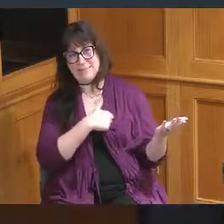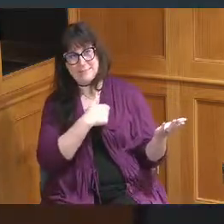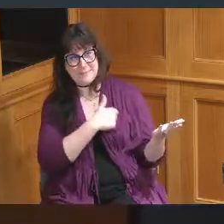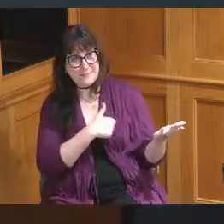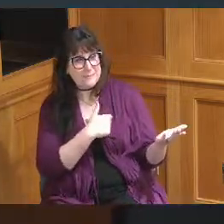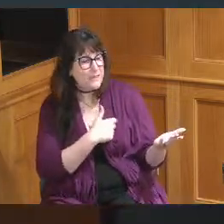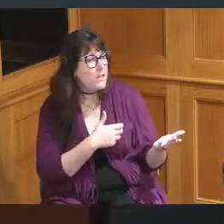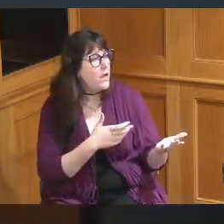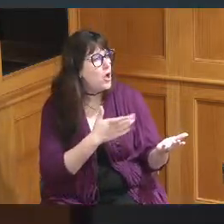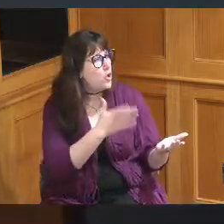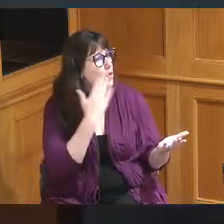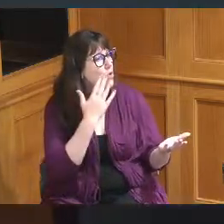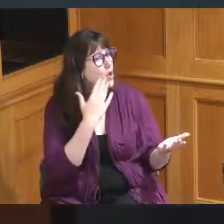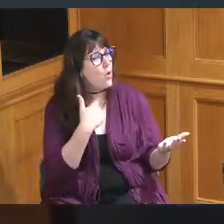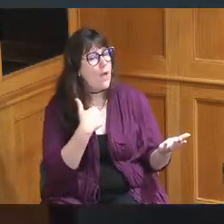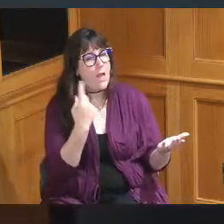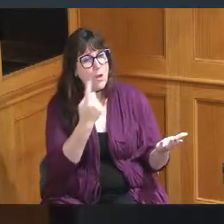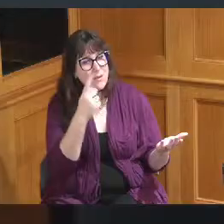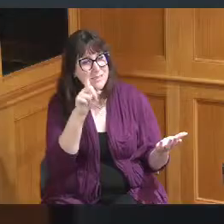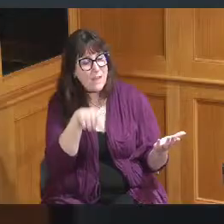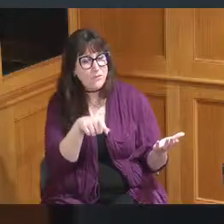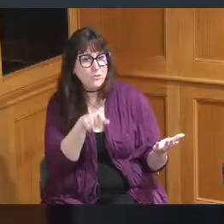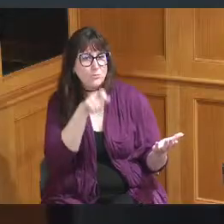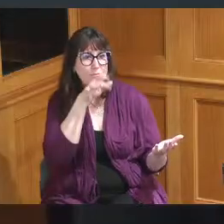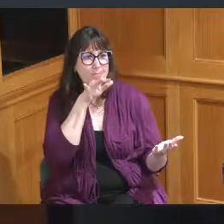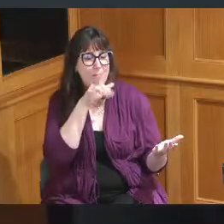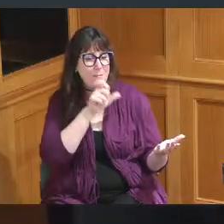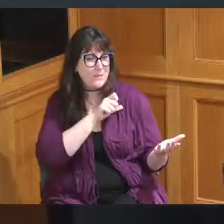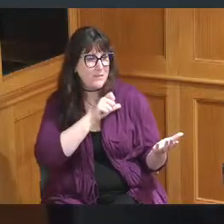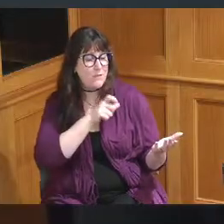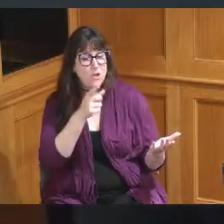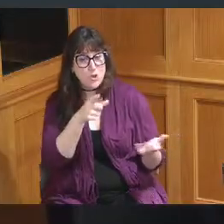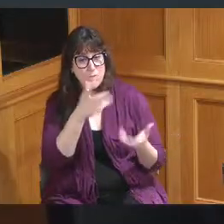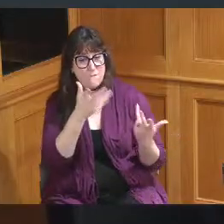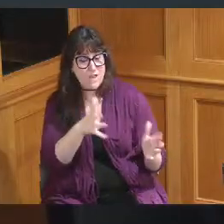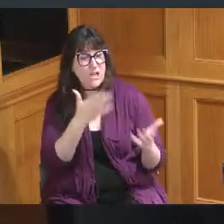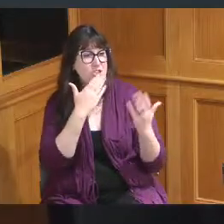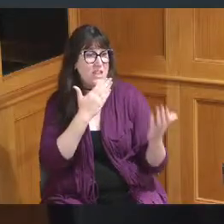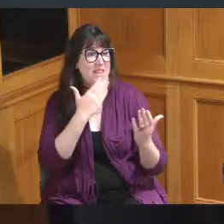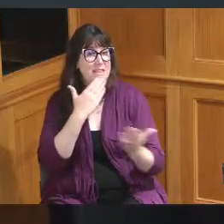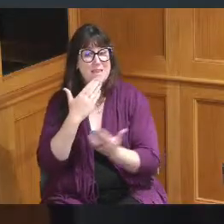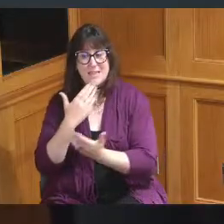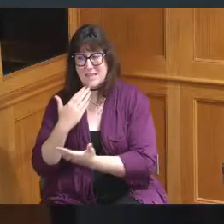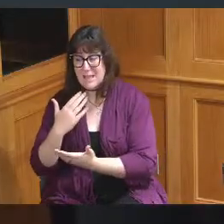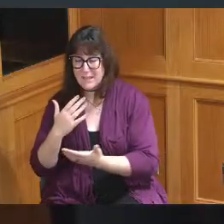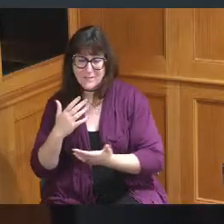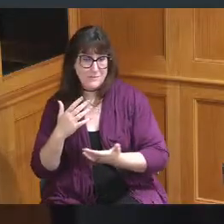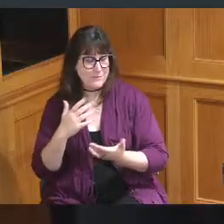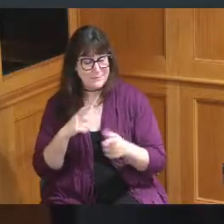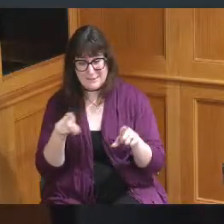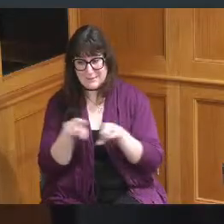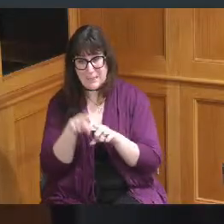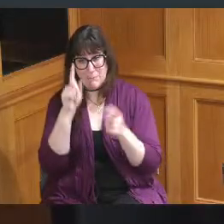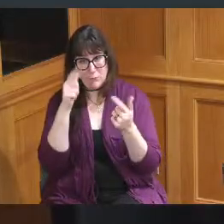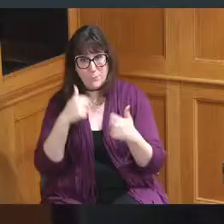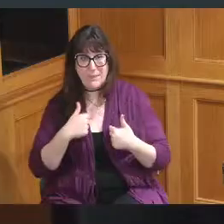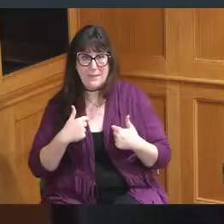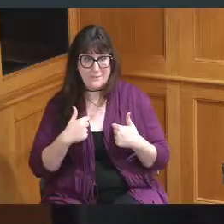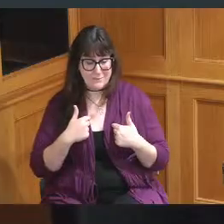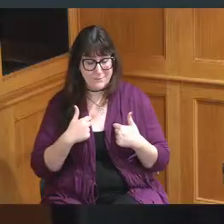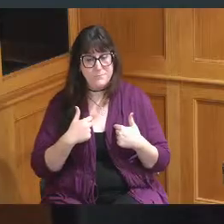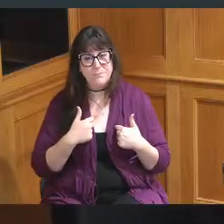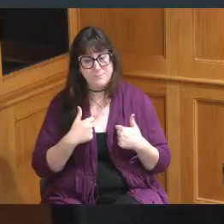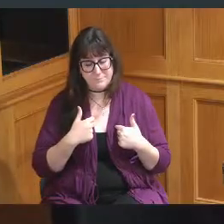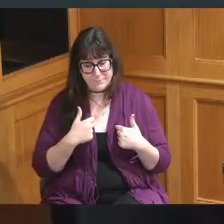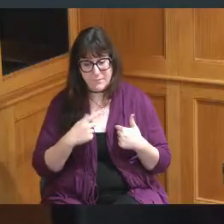you know, I always have to put my spin on it. So you've given all the thank yous, and it's ditto for me. I think one of